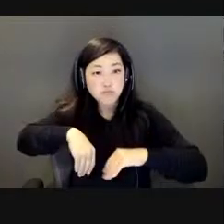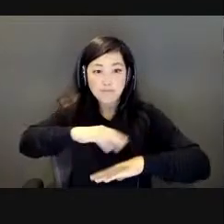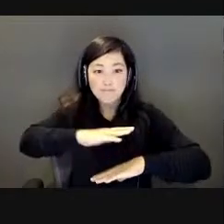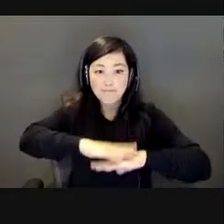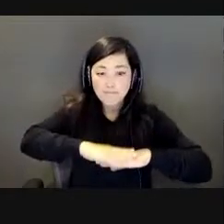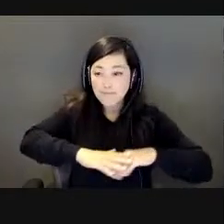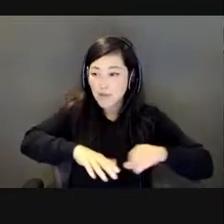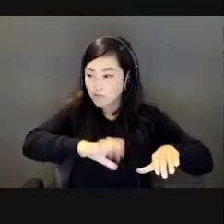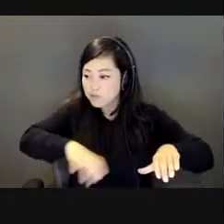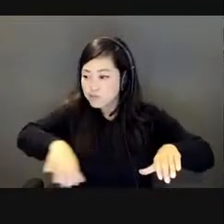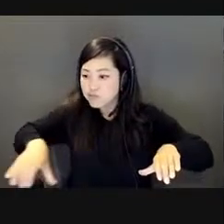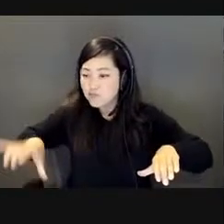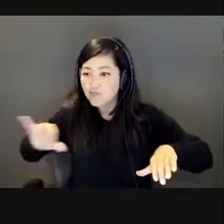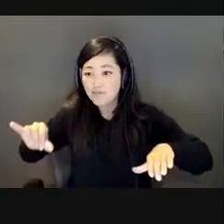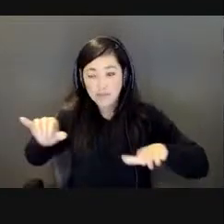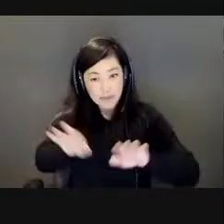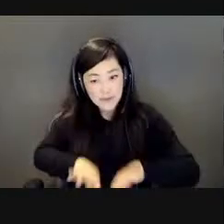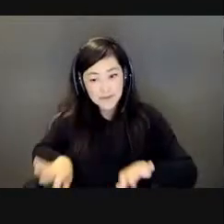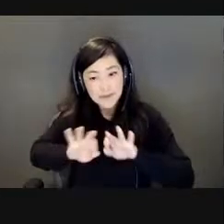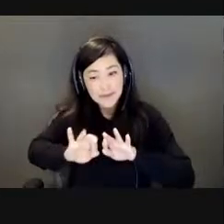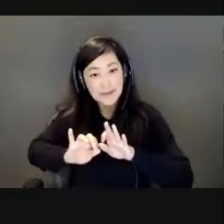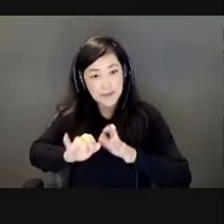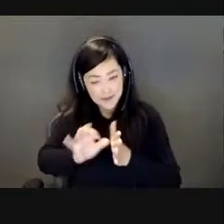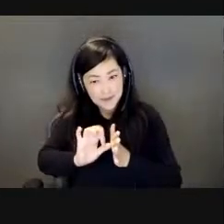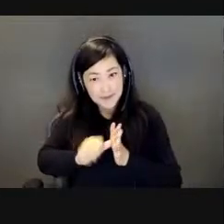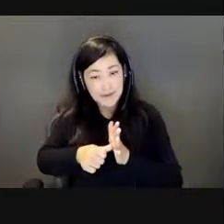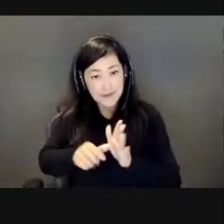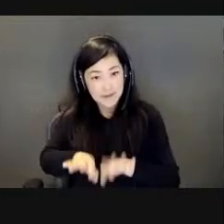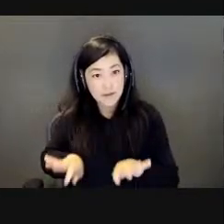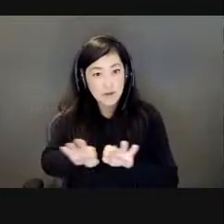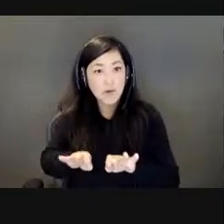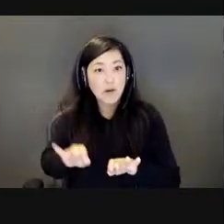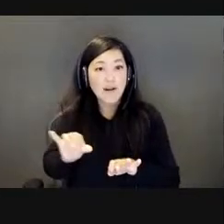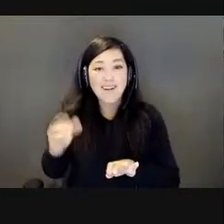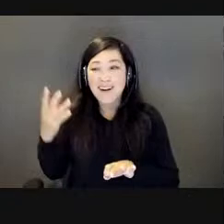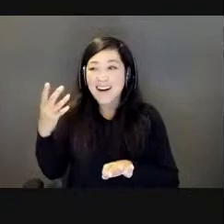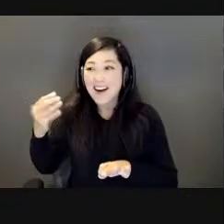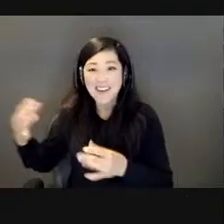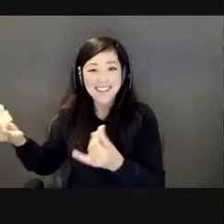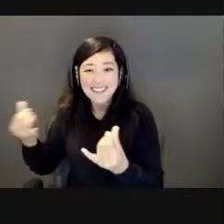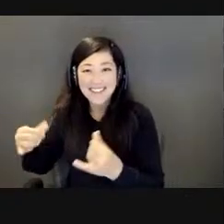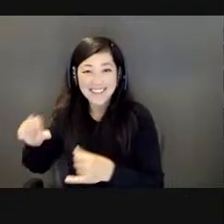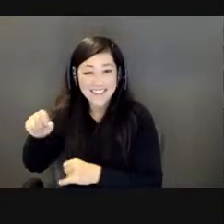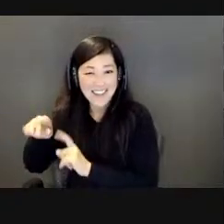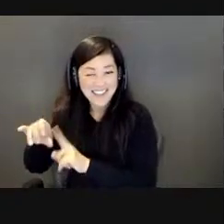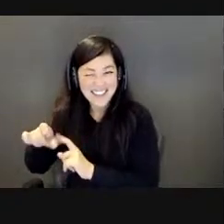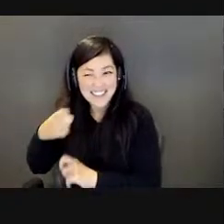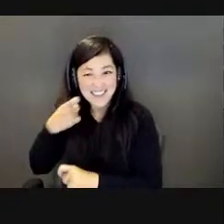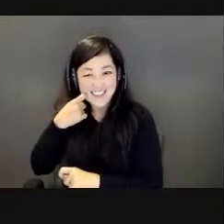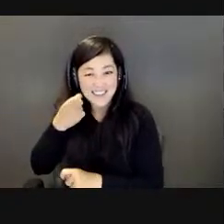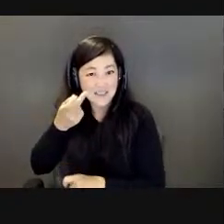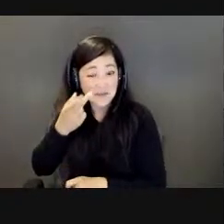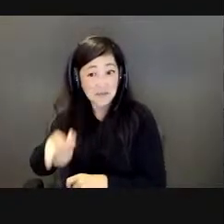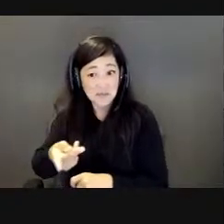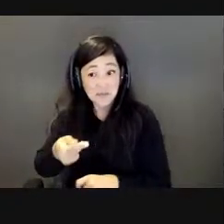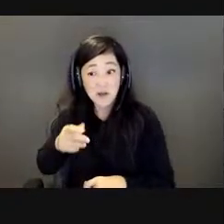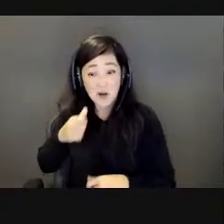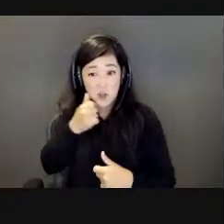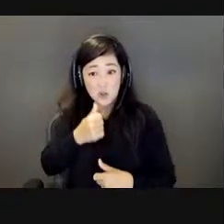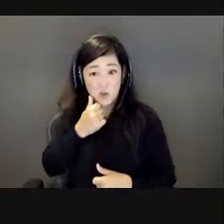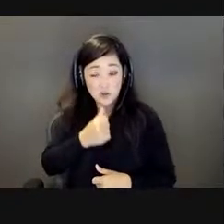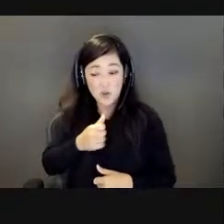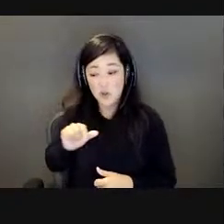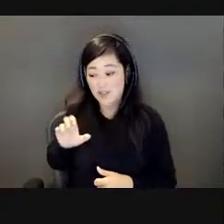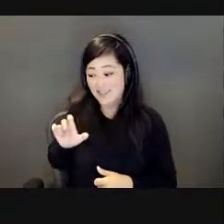play spaces. You saw and learned of the wonderful Claire who loves to be able to access those outdoor